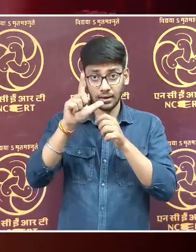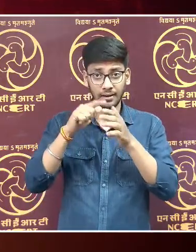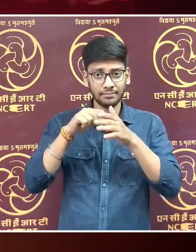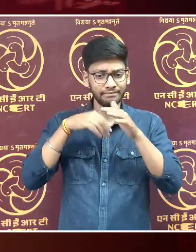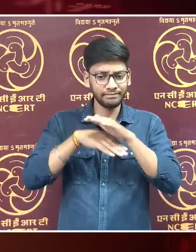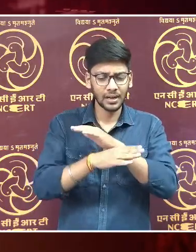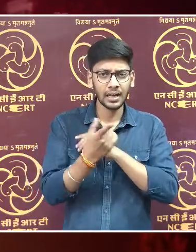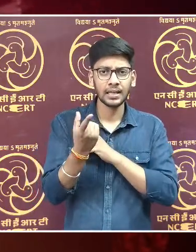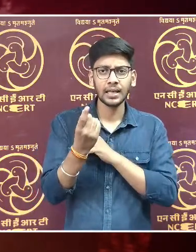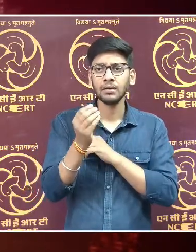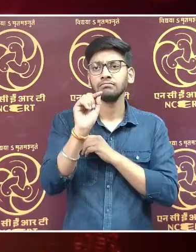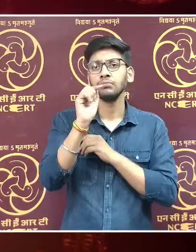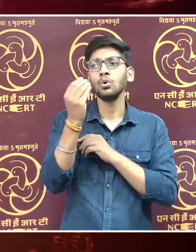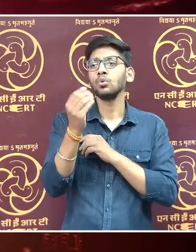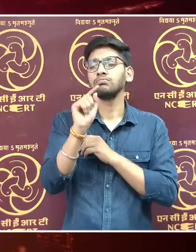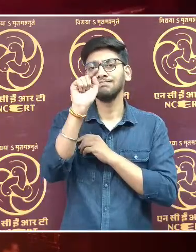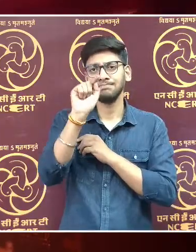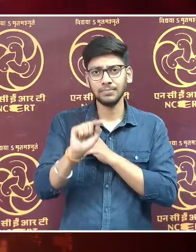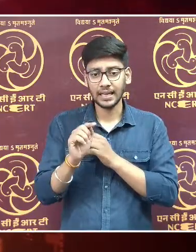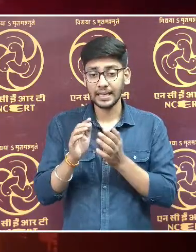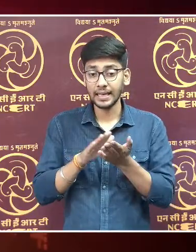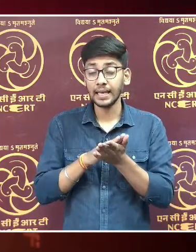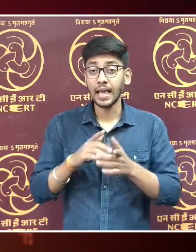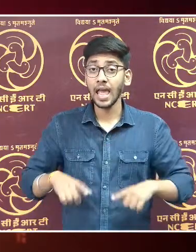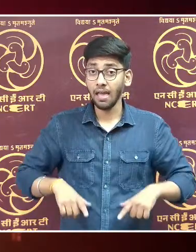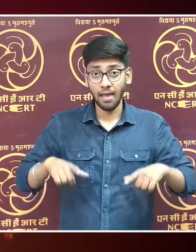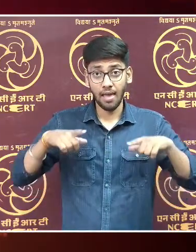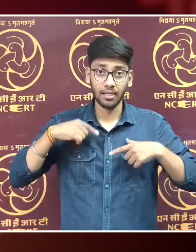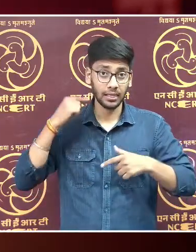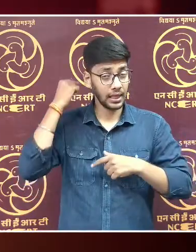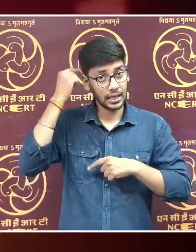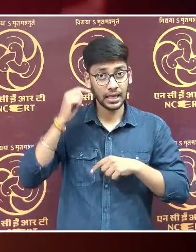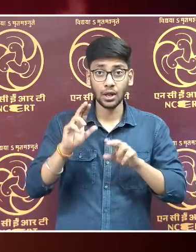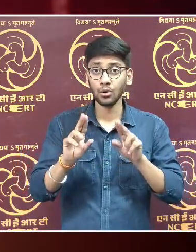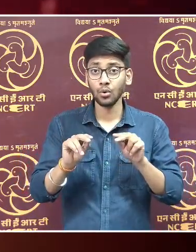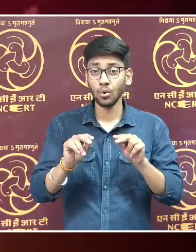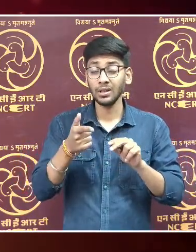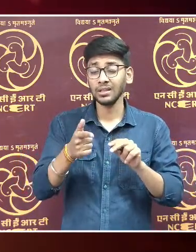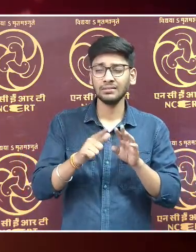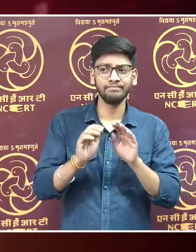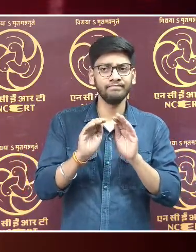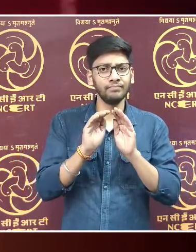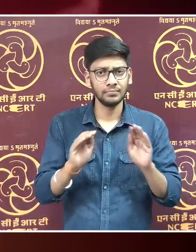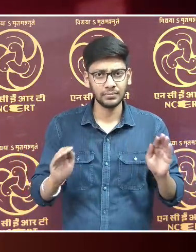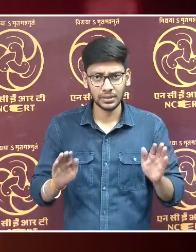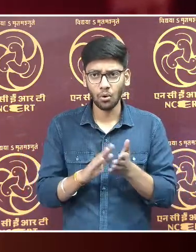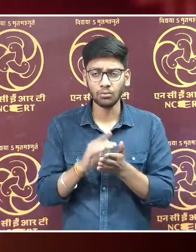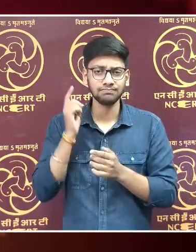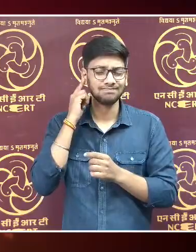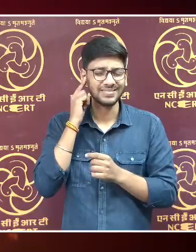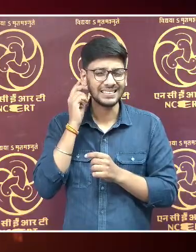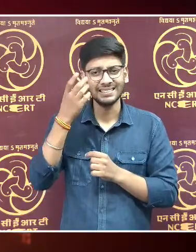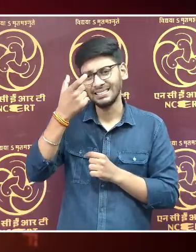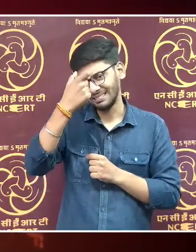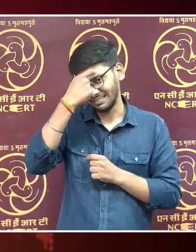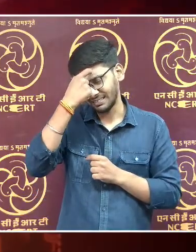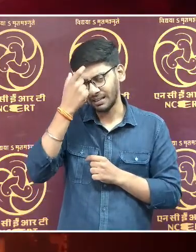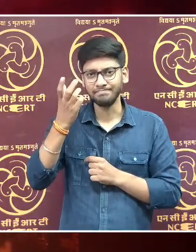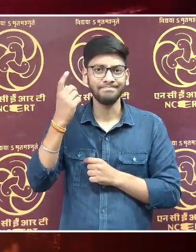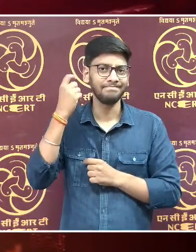So these are also not a healthy ear. So it could be like the child would have had a ear pain, or there is